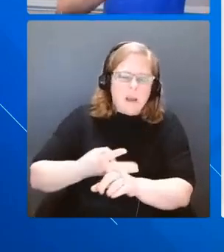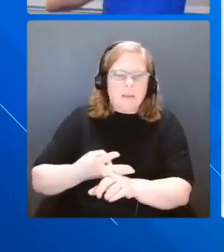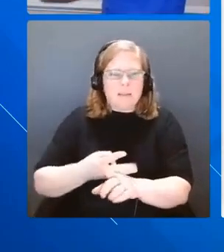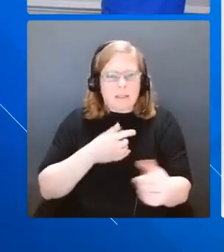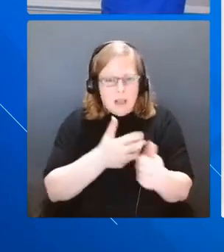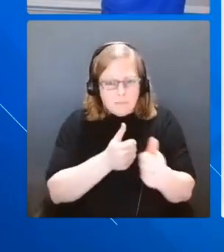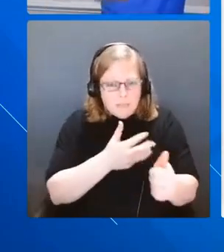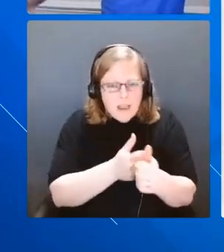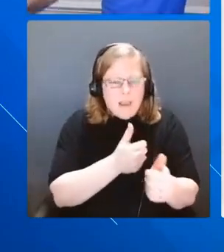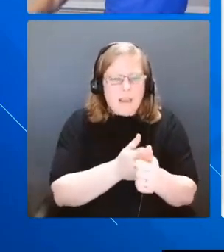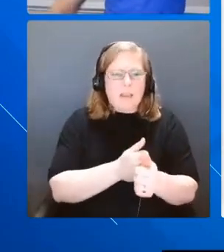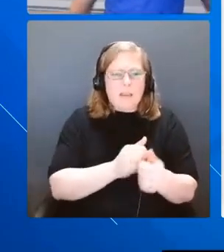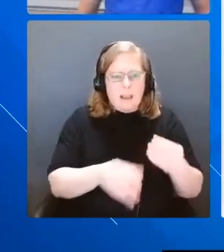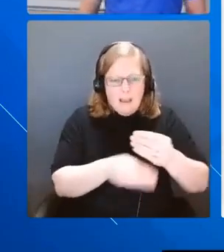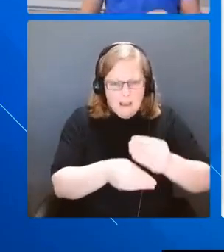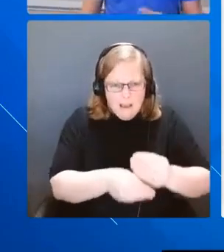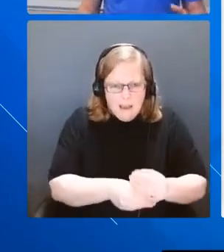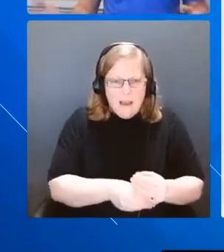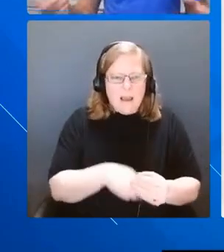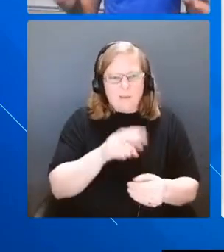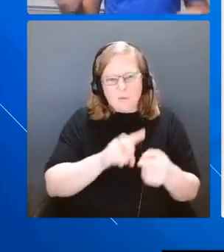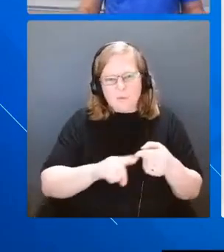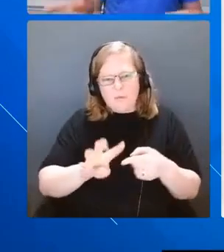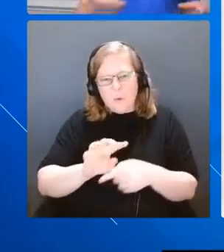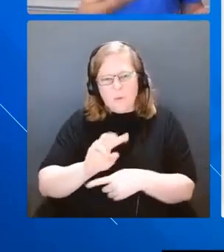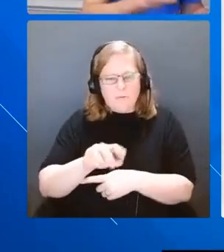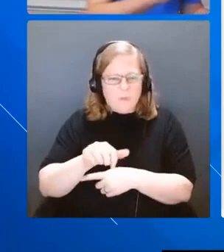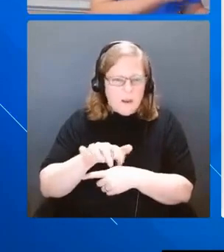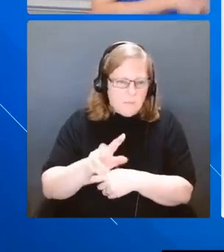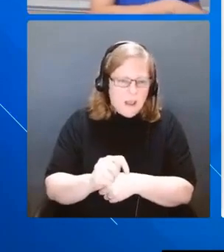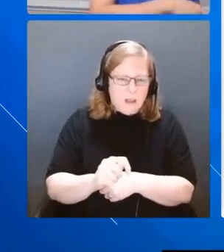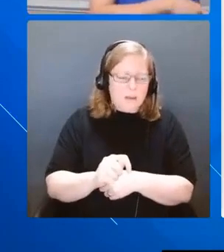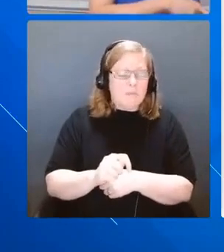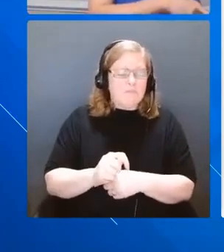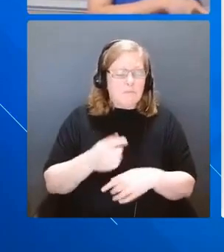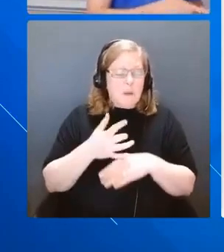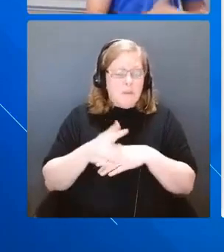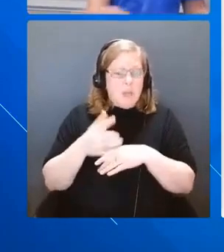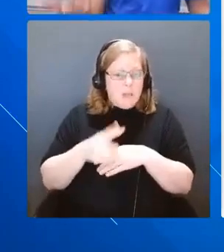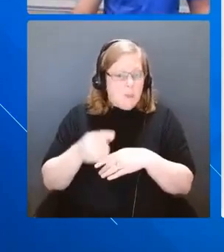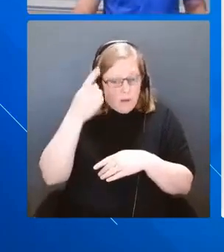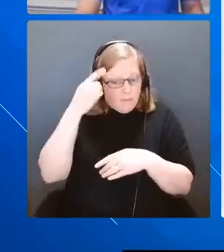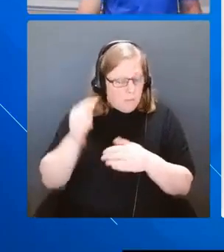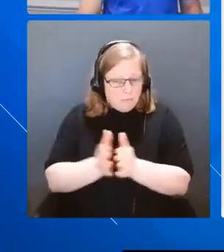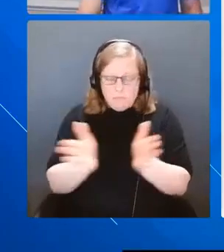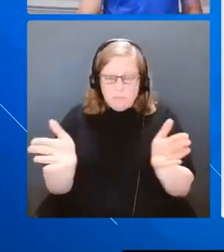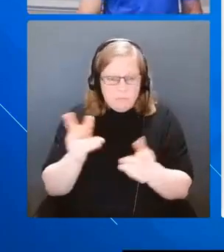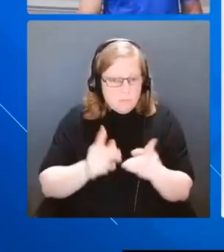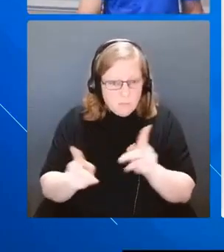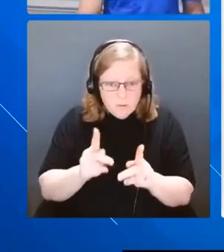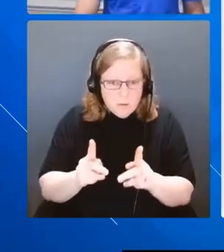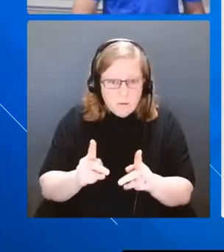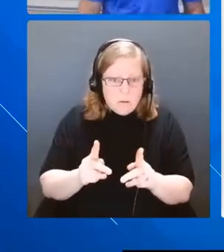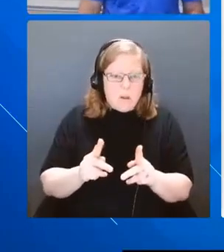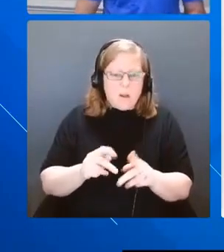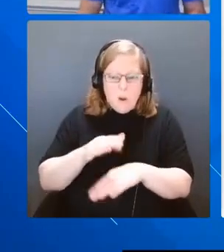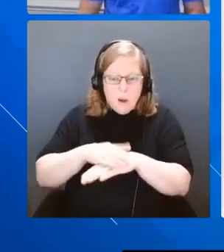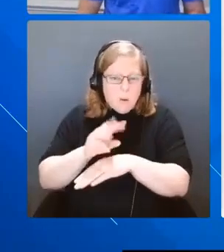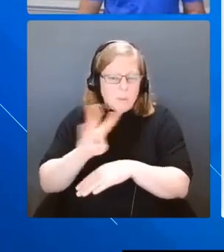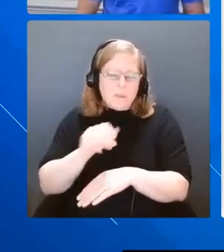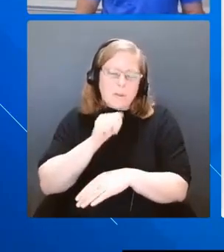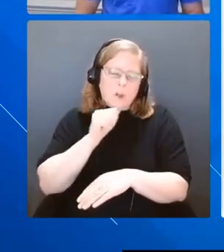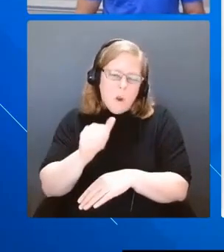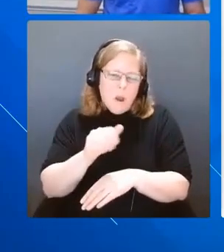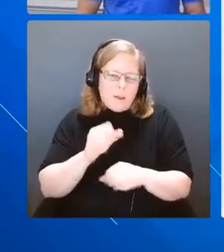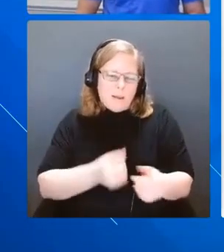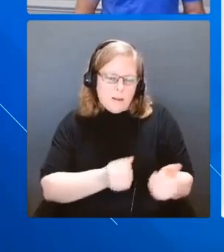They're publicly available. Happy to give them out to anybody. We don't put them on our website. We have them go through your account rep, and they'll get them to you.